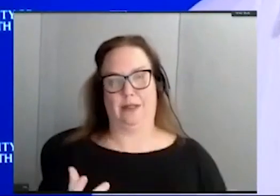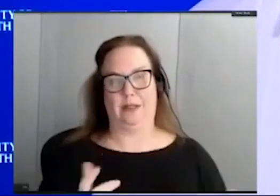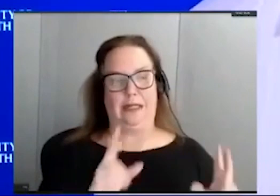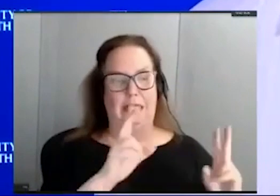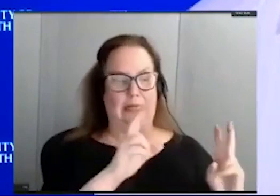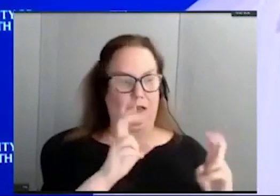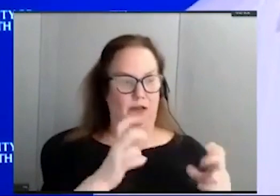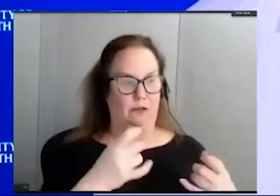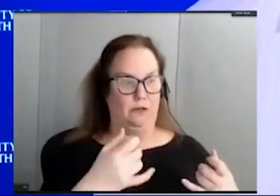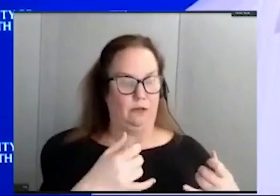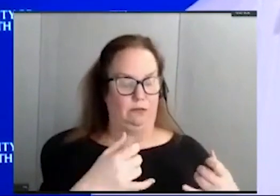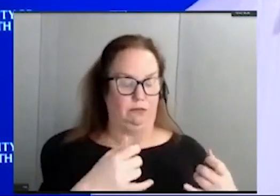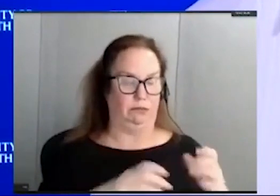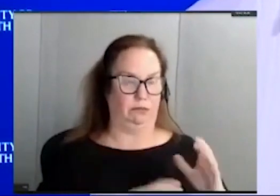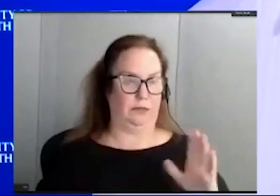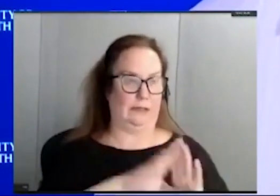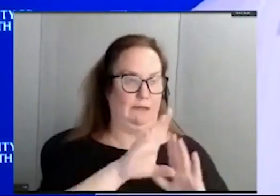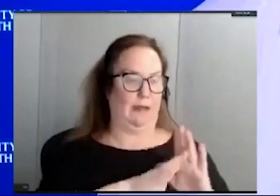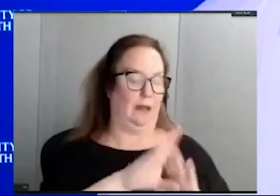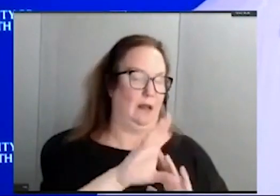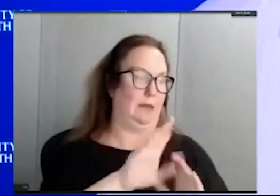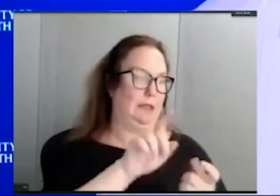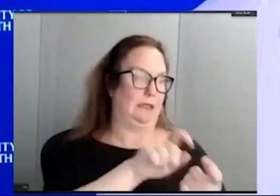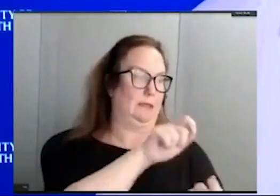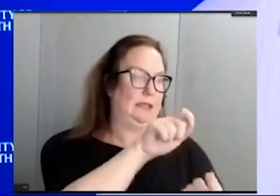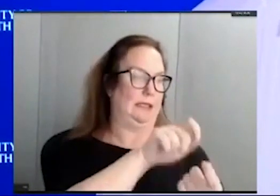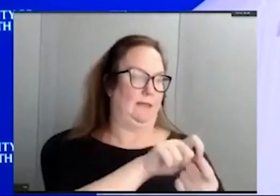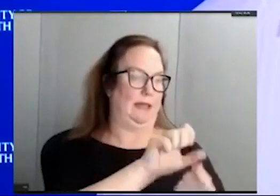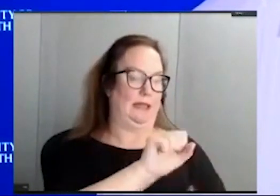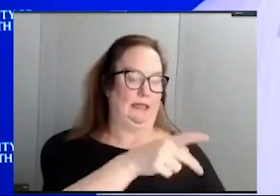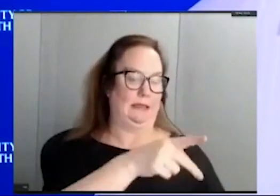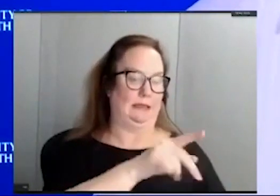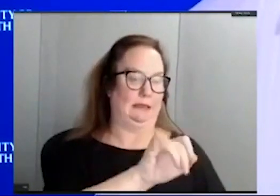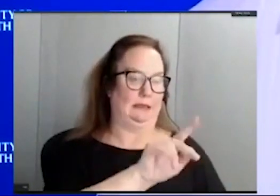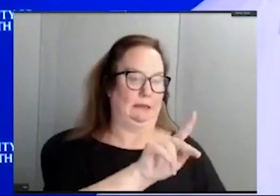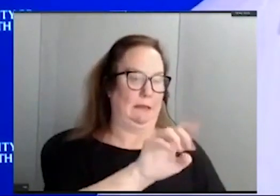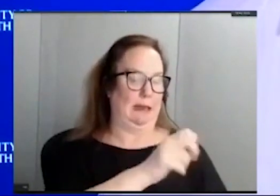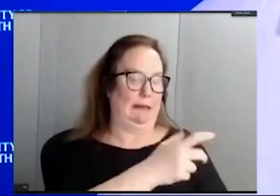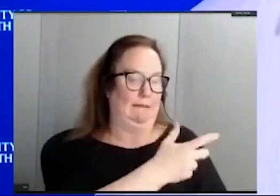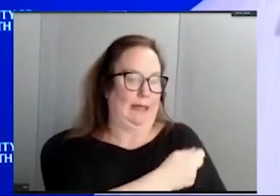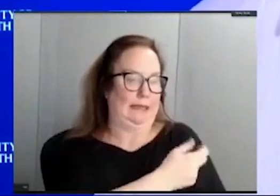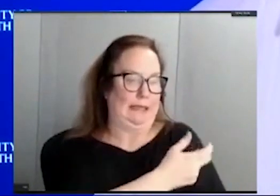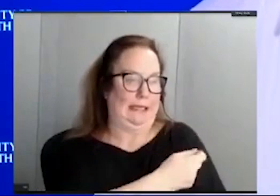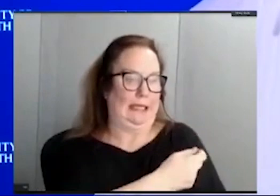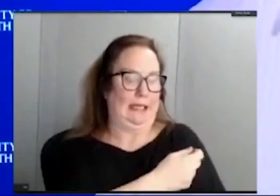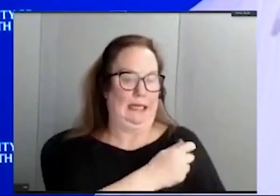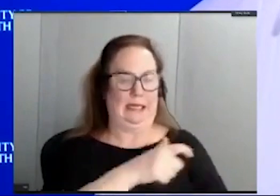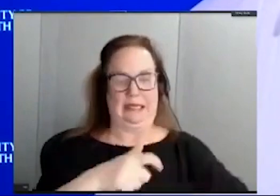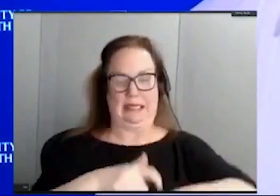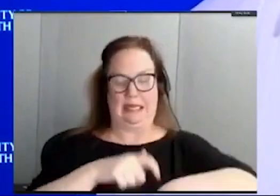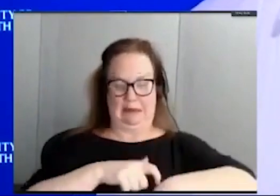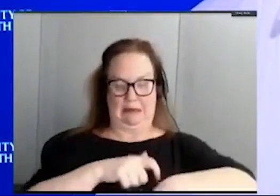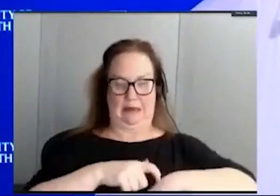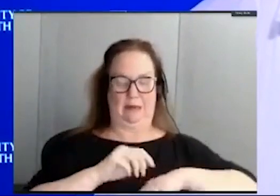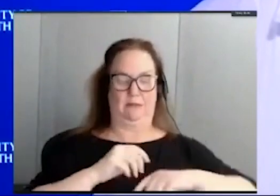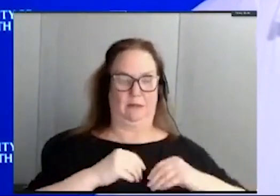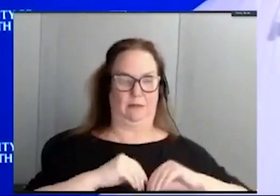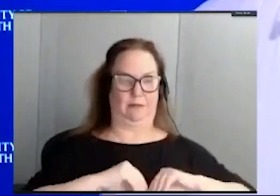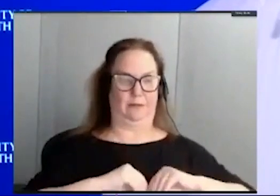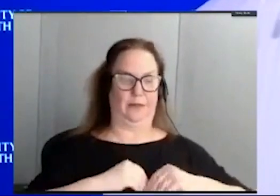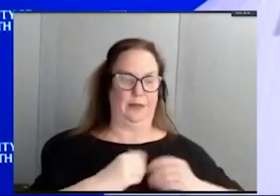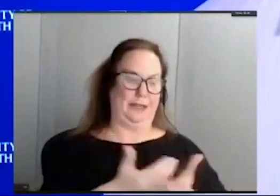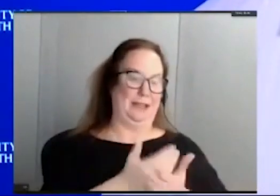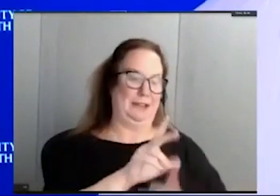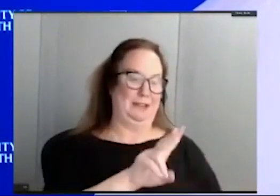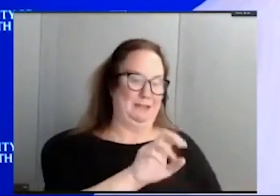start to develop a specific spike vaccine, probably by the time you're rolling it out, there is going to be a new variant that has